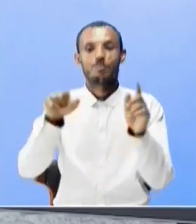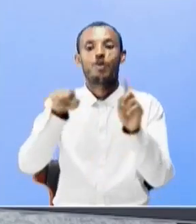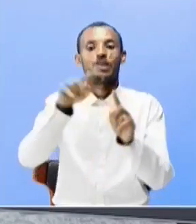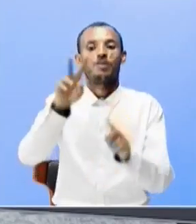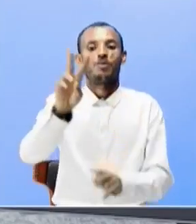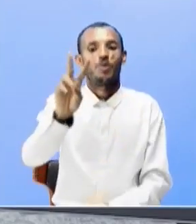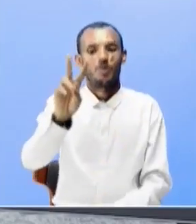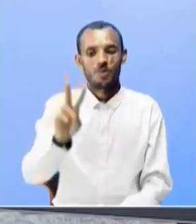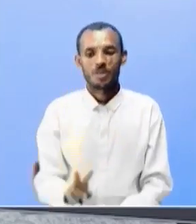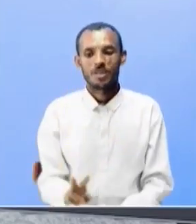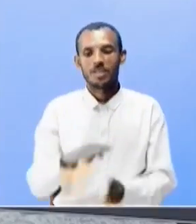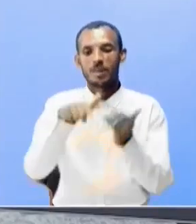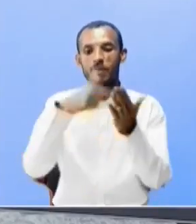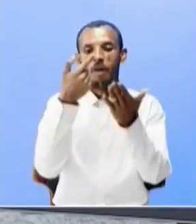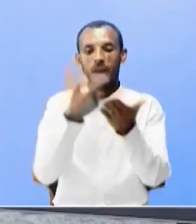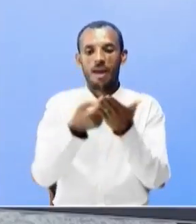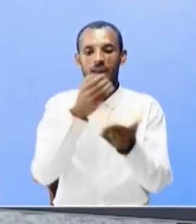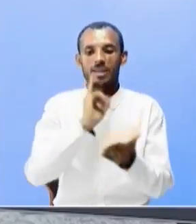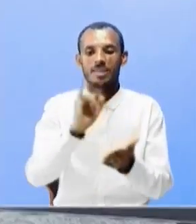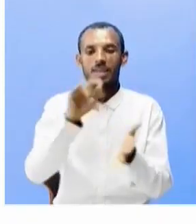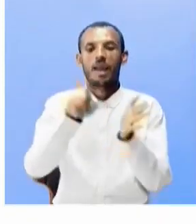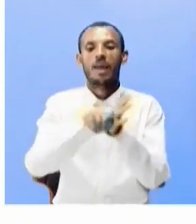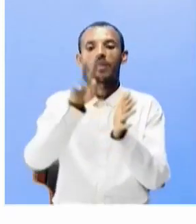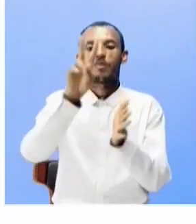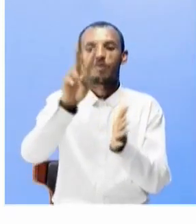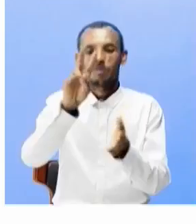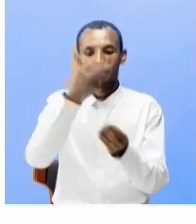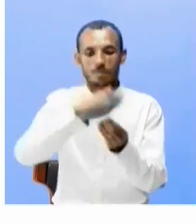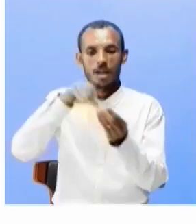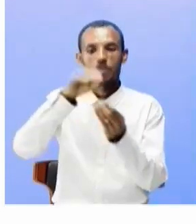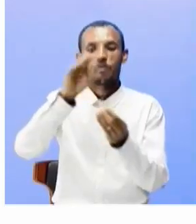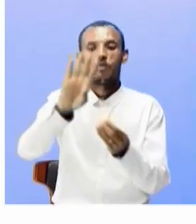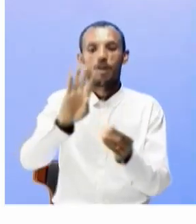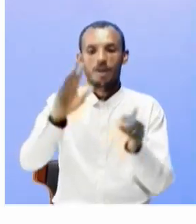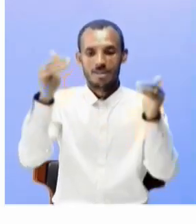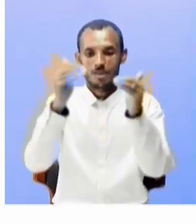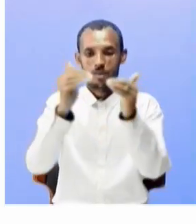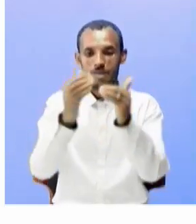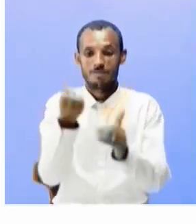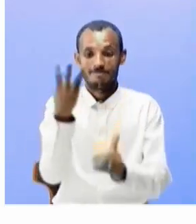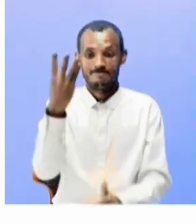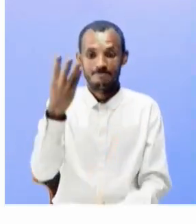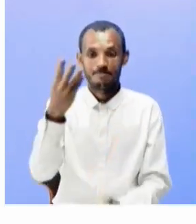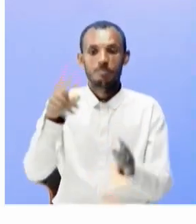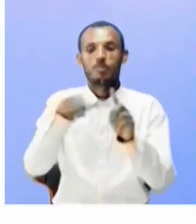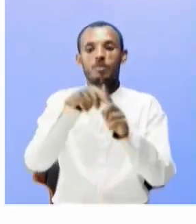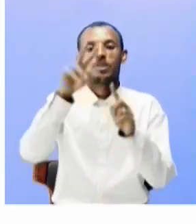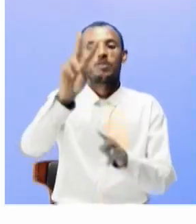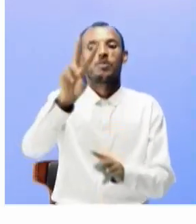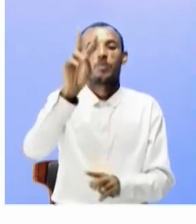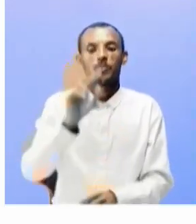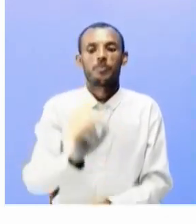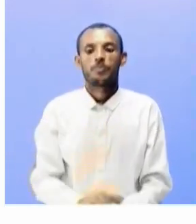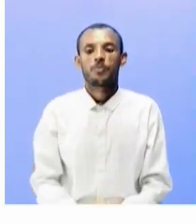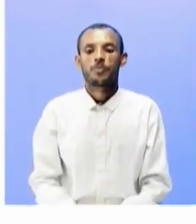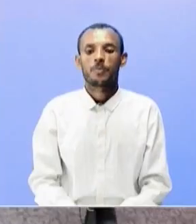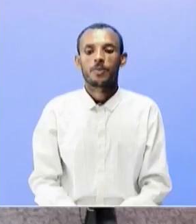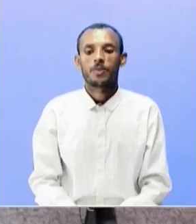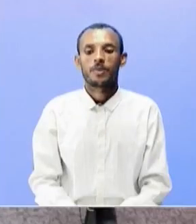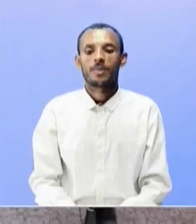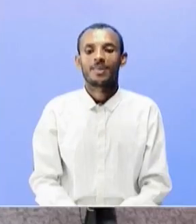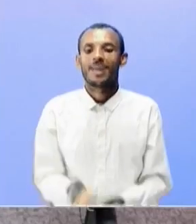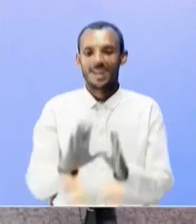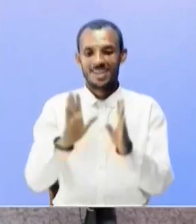2. Therefore, here, -2 plus 4 gives us positive 2.